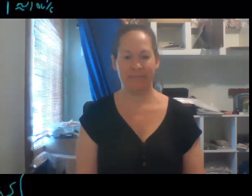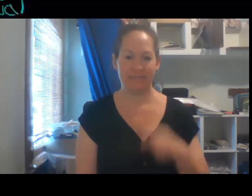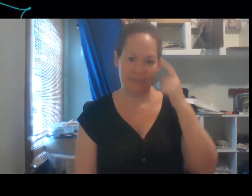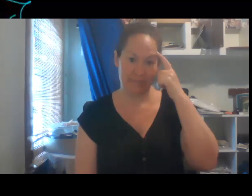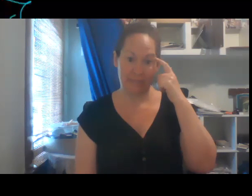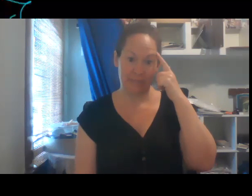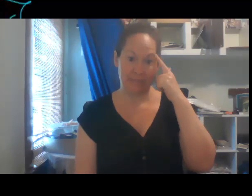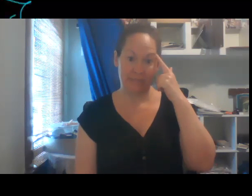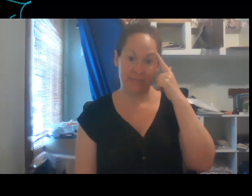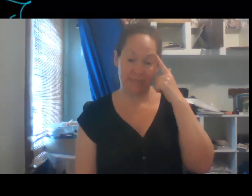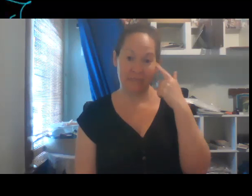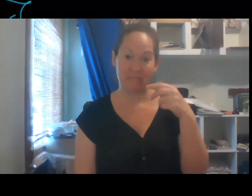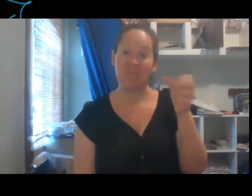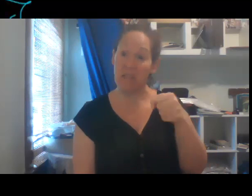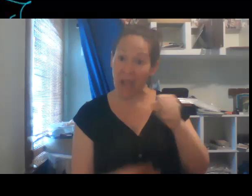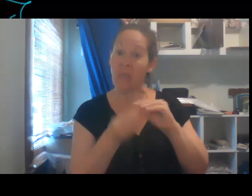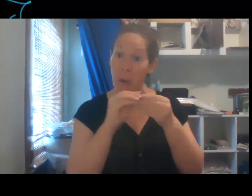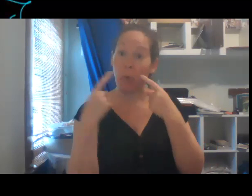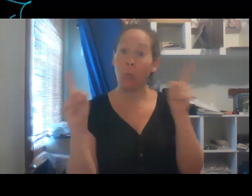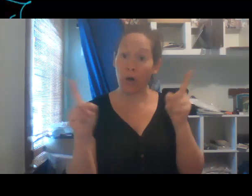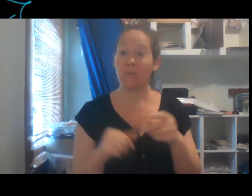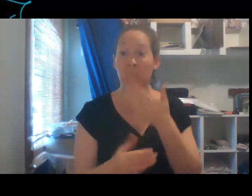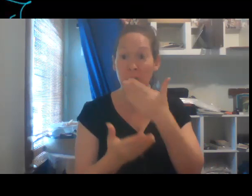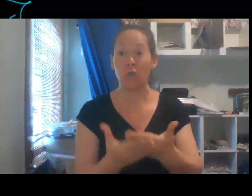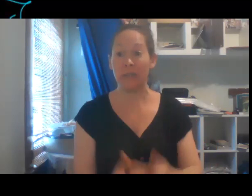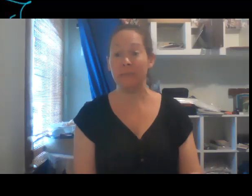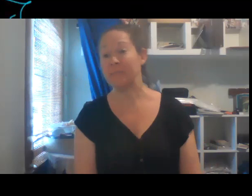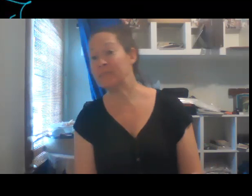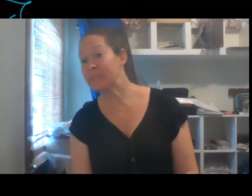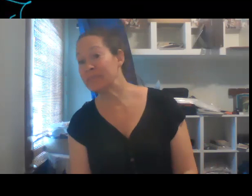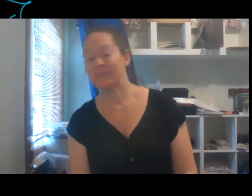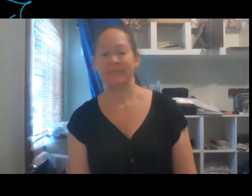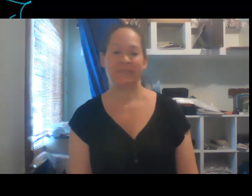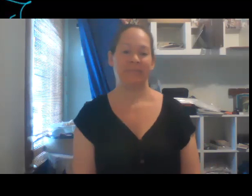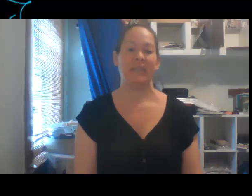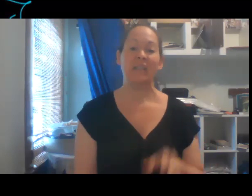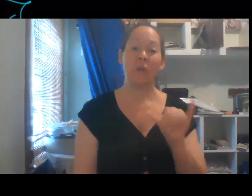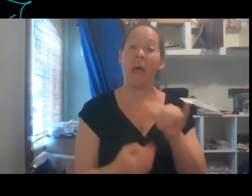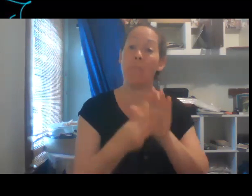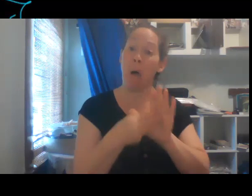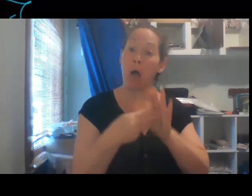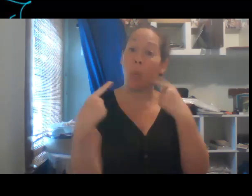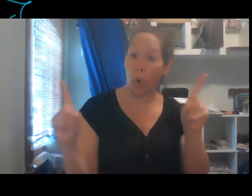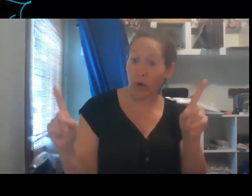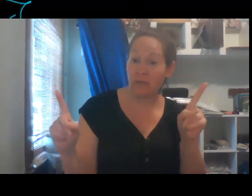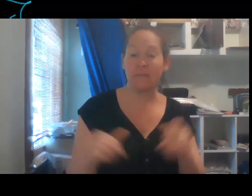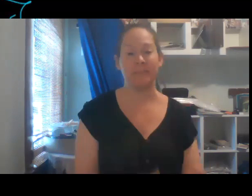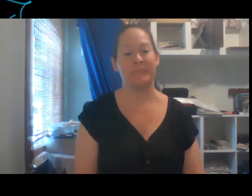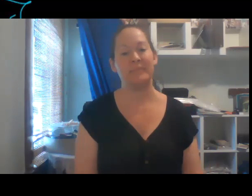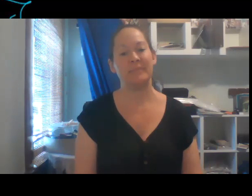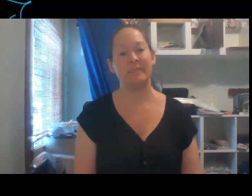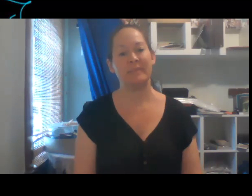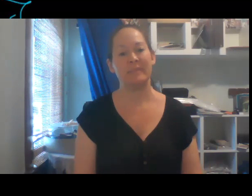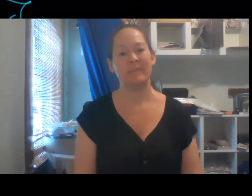If I come down here, yeah, my number was good. So our model works. What's nice about this type of modeling, yeah, finding